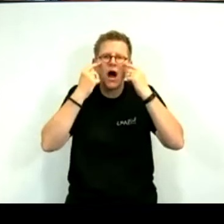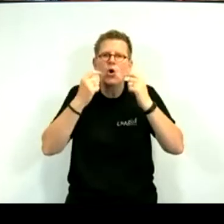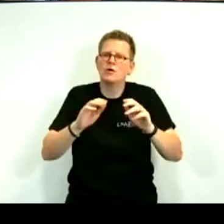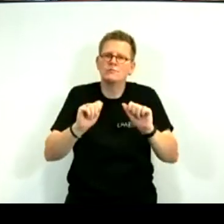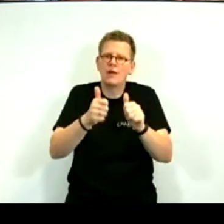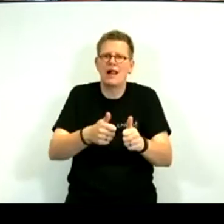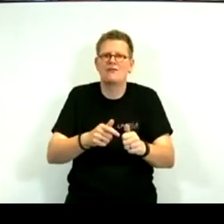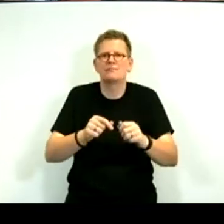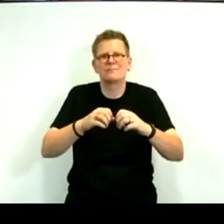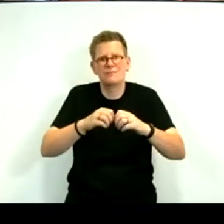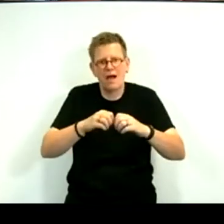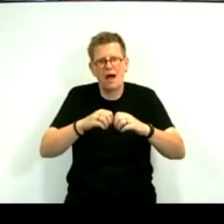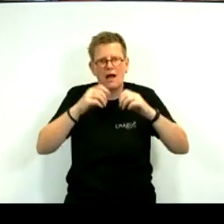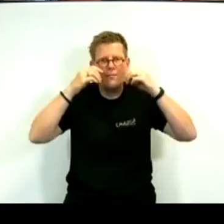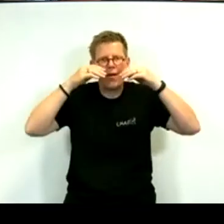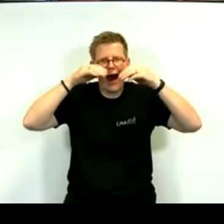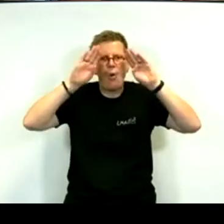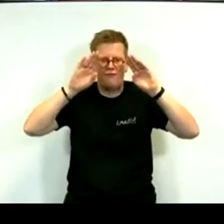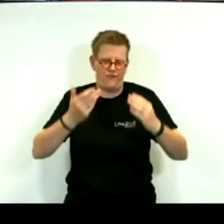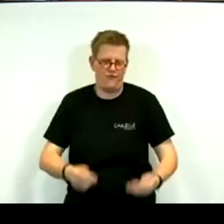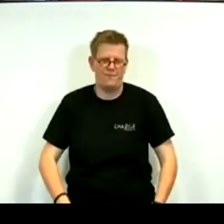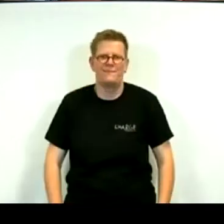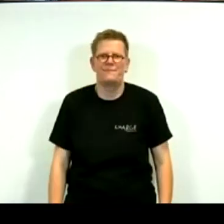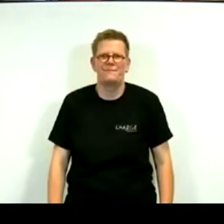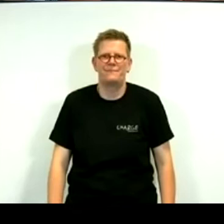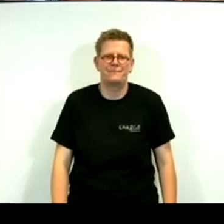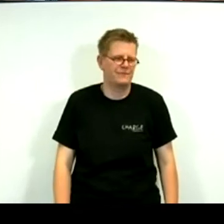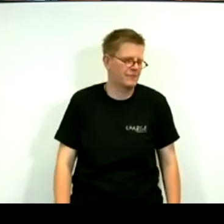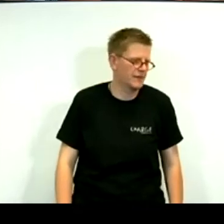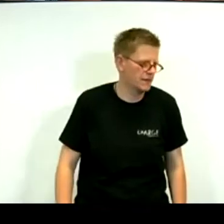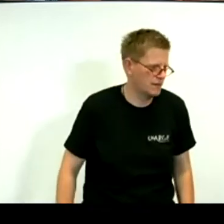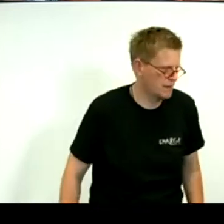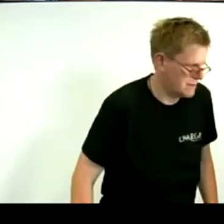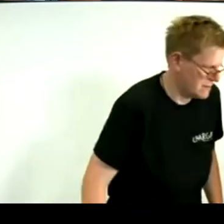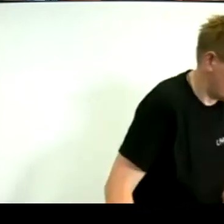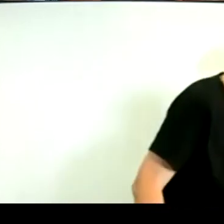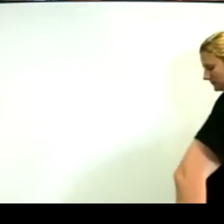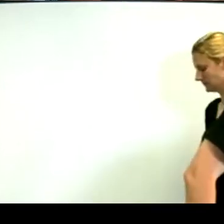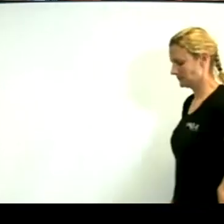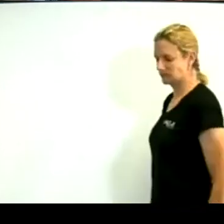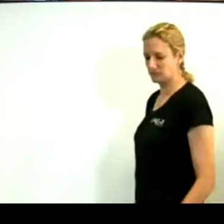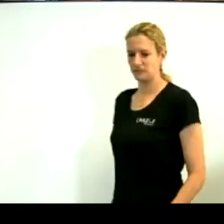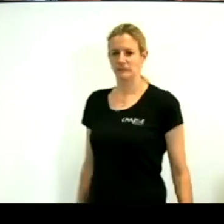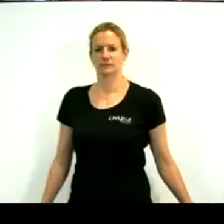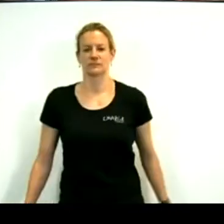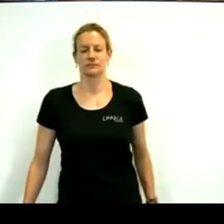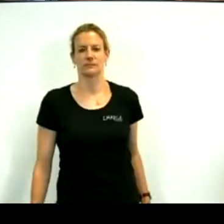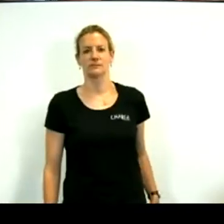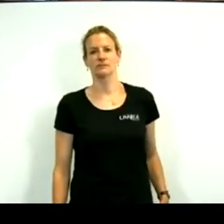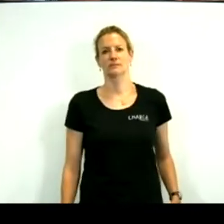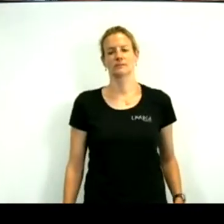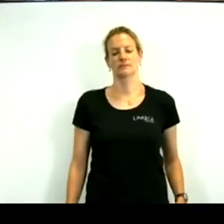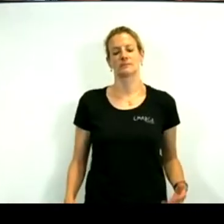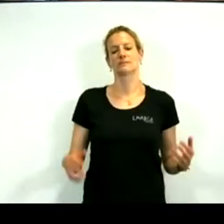The challenge, of course, is doing it just the right amount so the eyelids still close, because